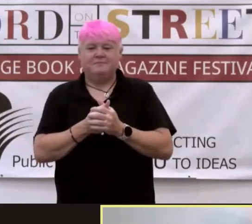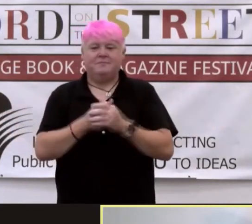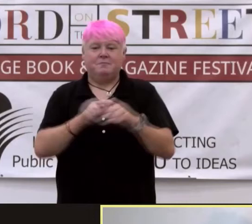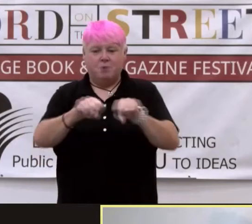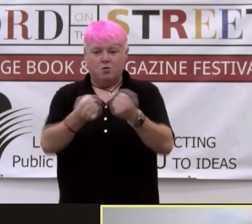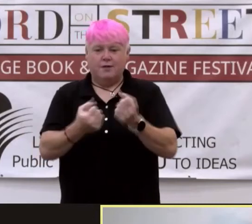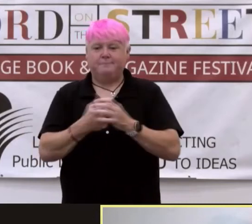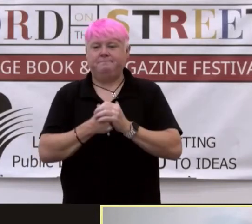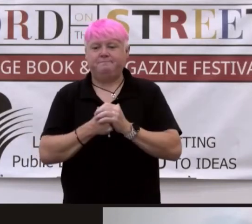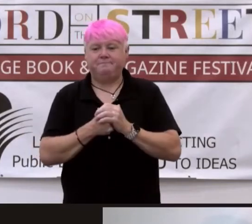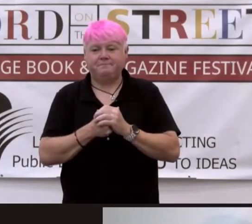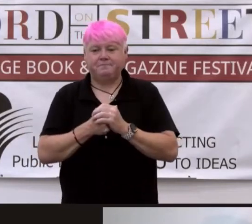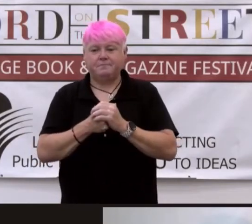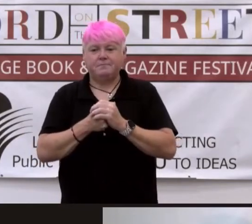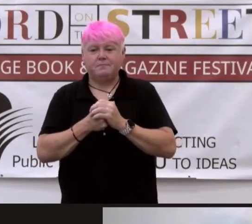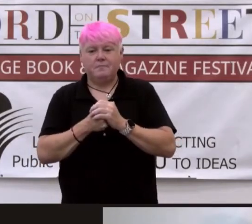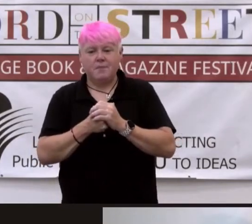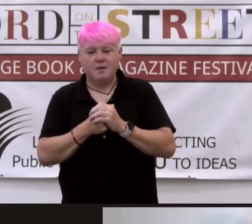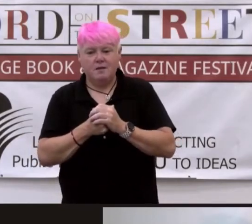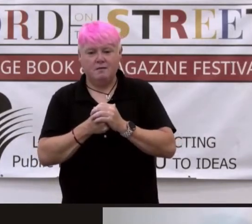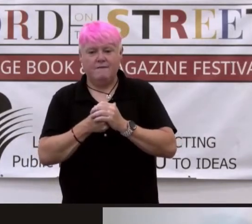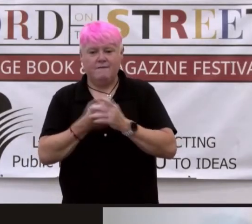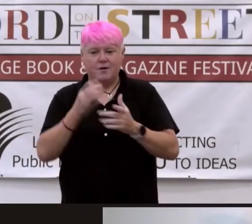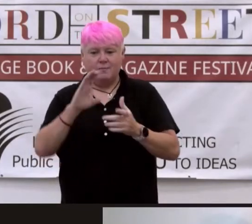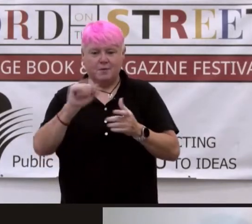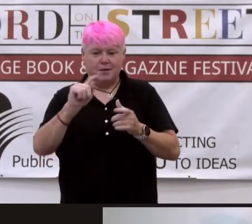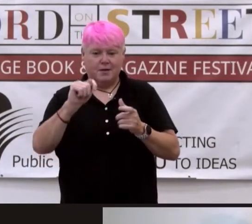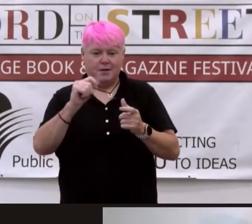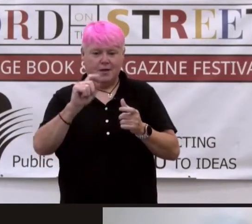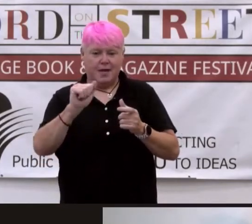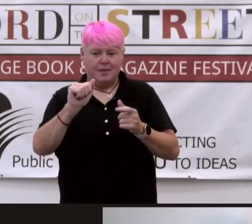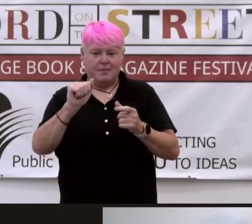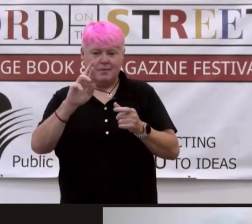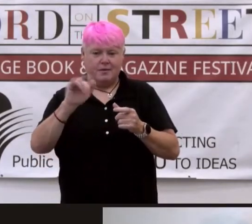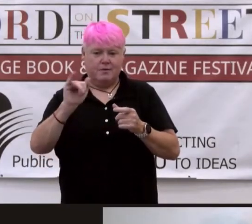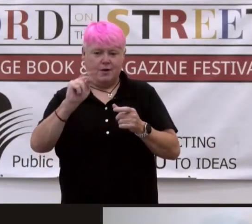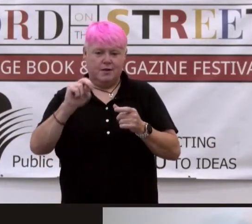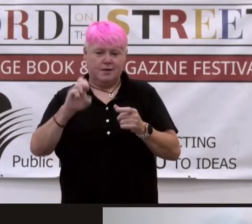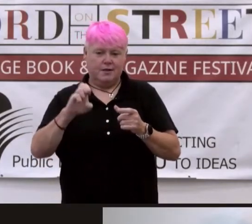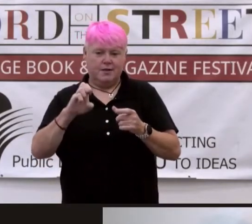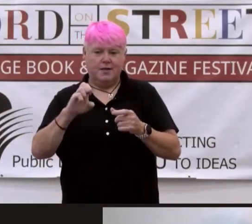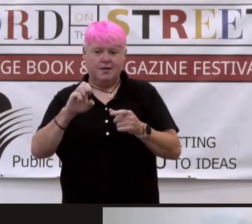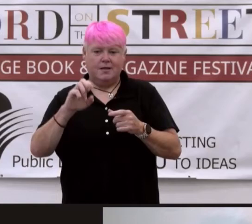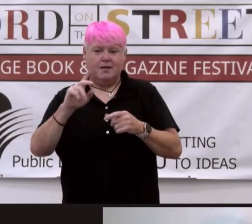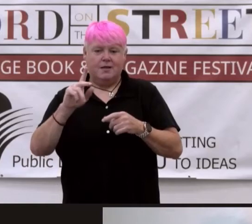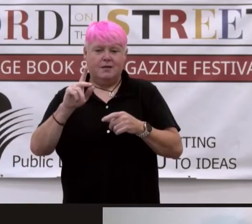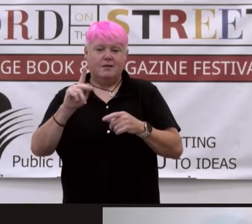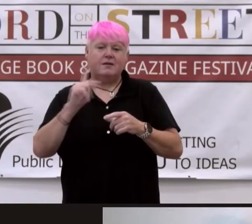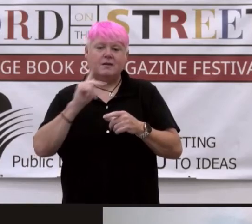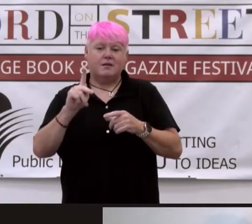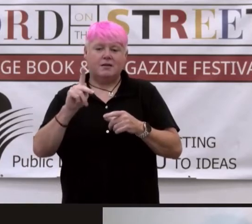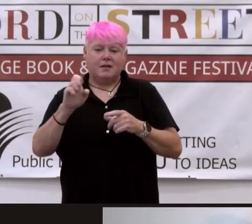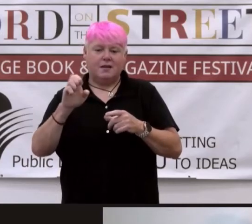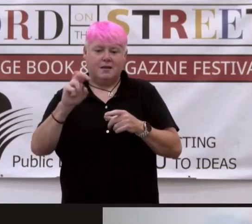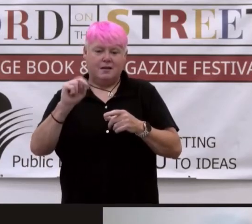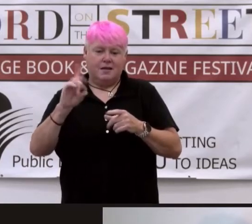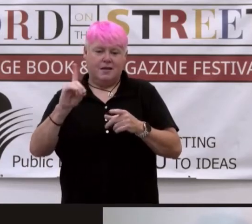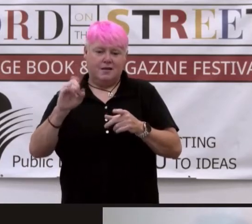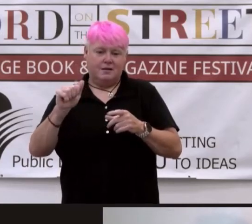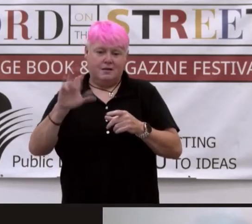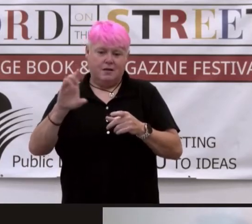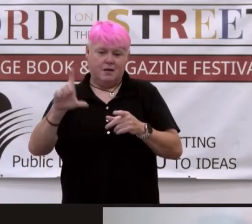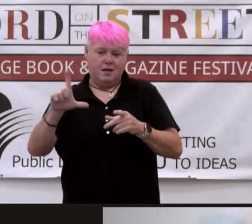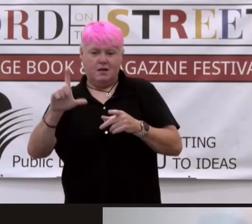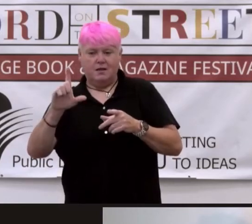Yeah. From Catherine, do you think all of the characters, Kendall's friends, Kat, Ruby, all of these kind of secondary people that